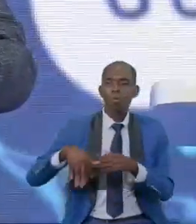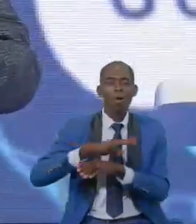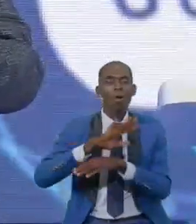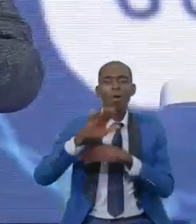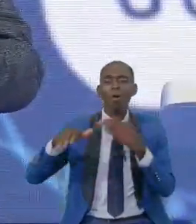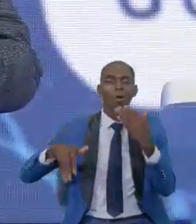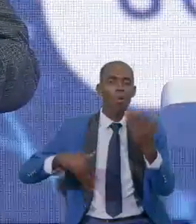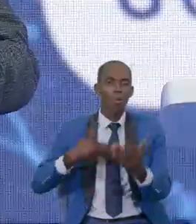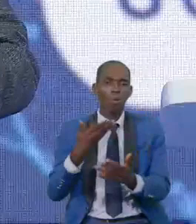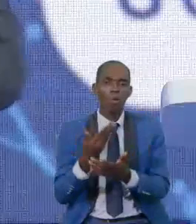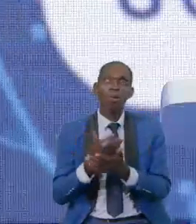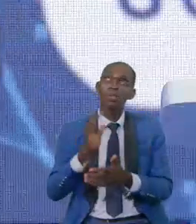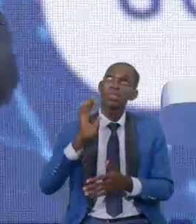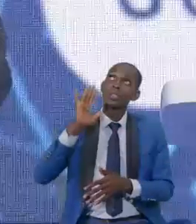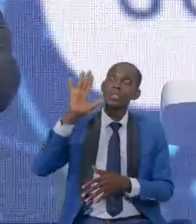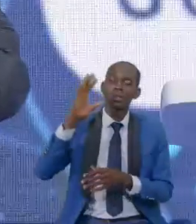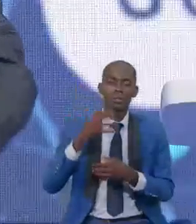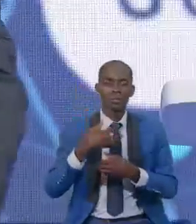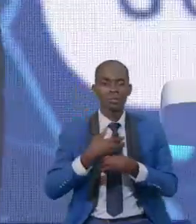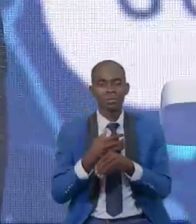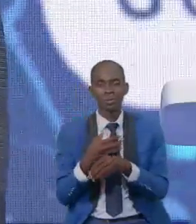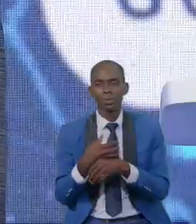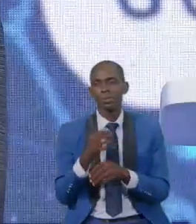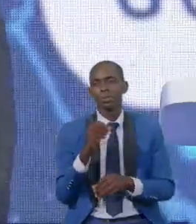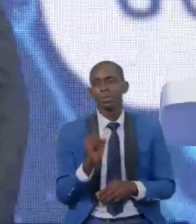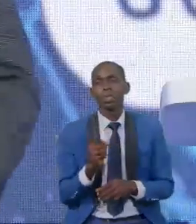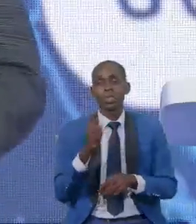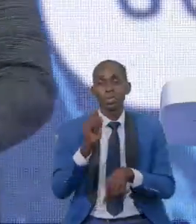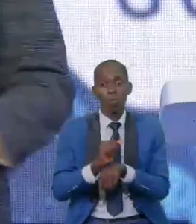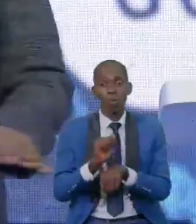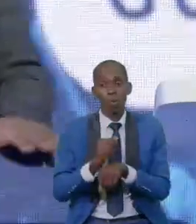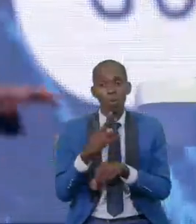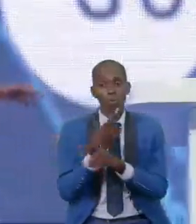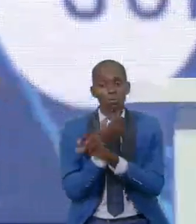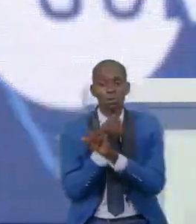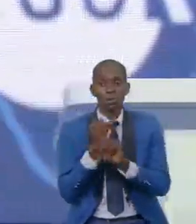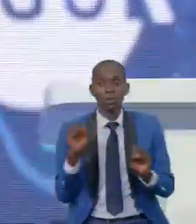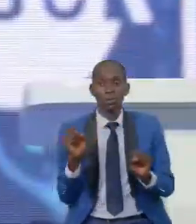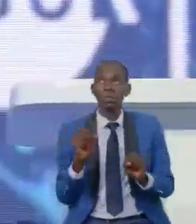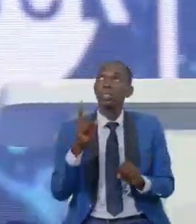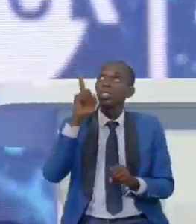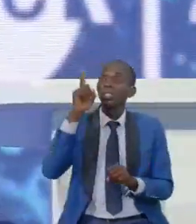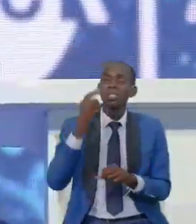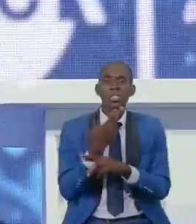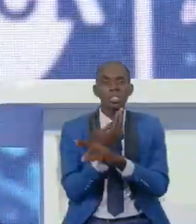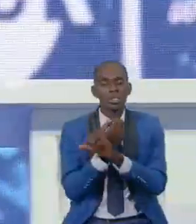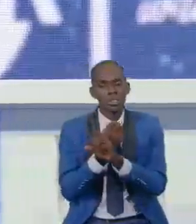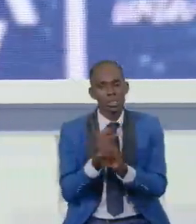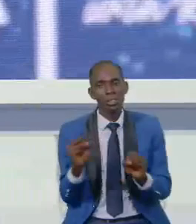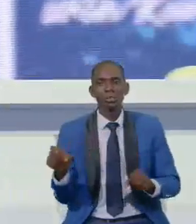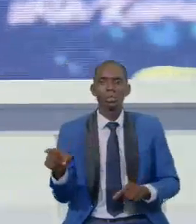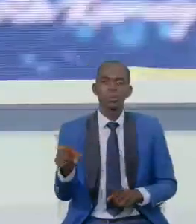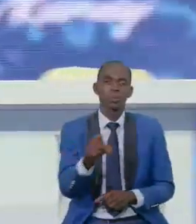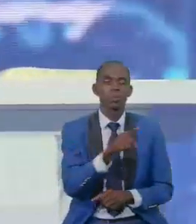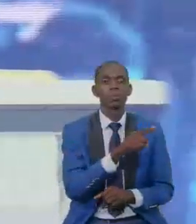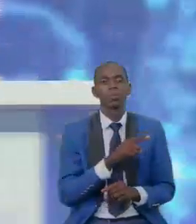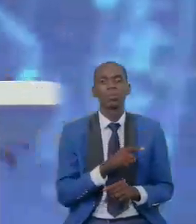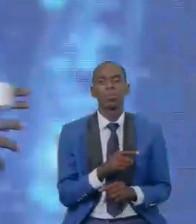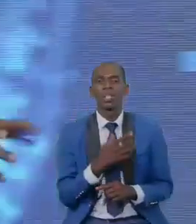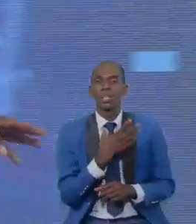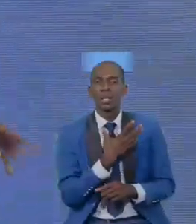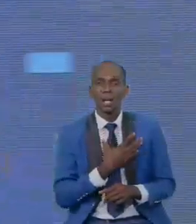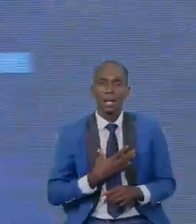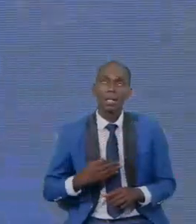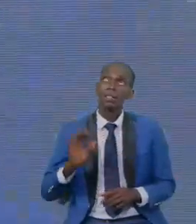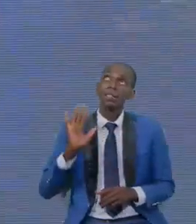works. The work of redemption, he redeems you, and his